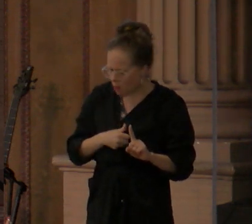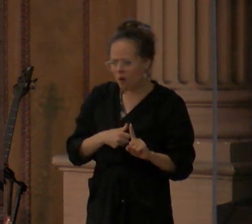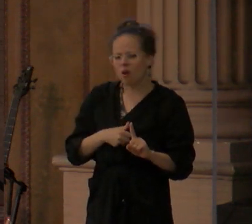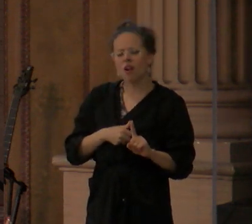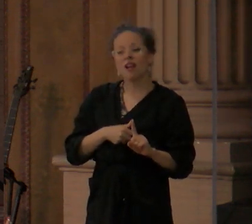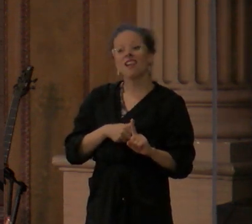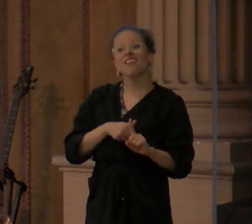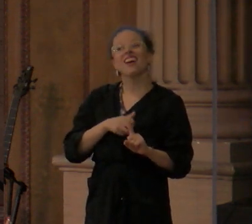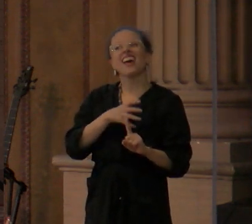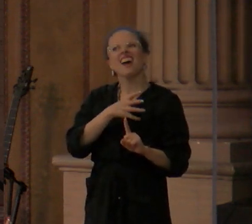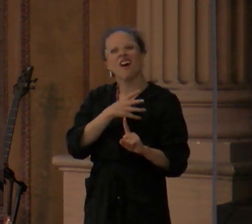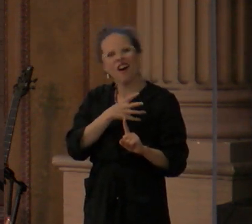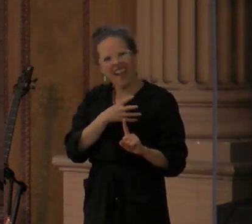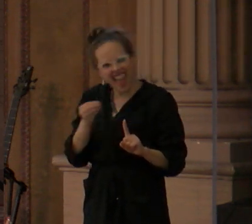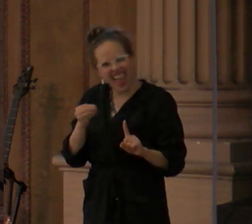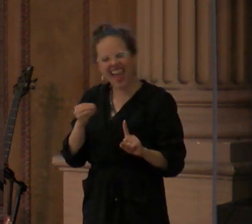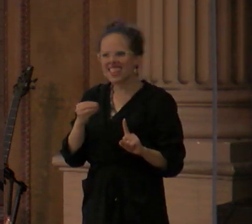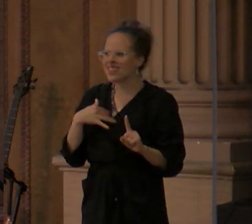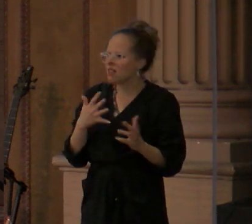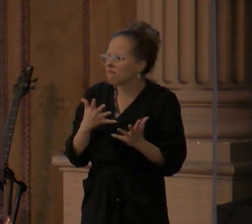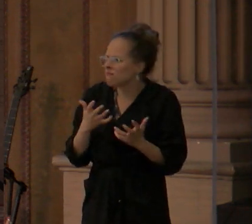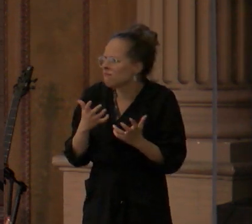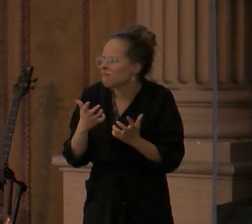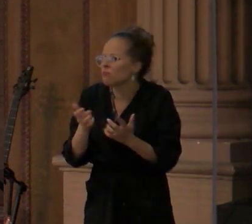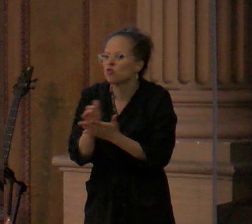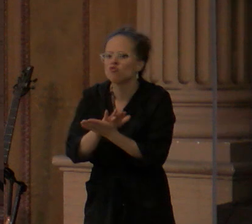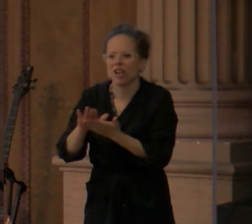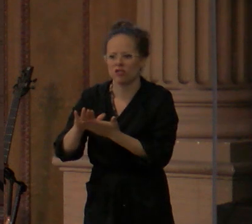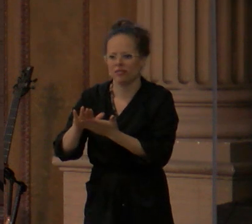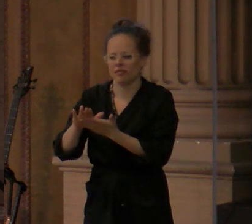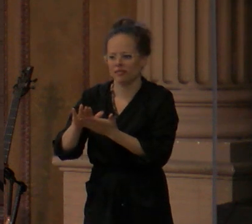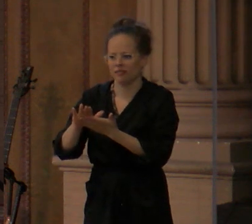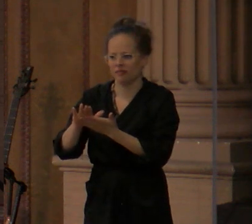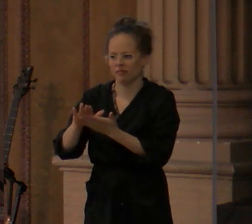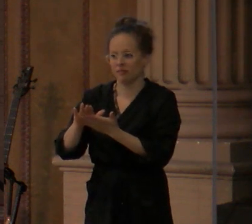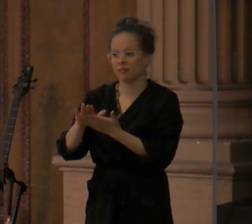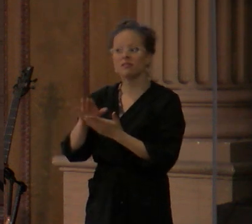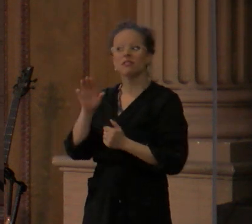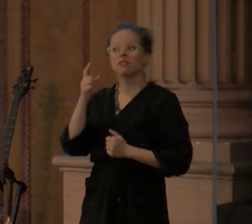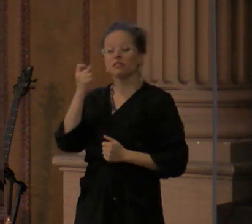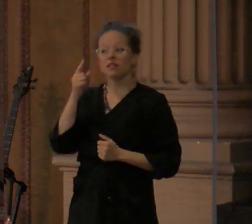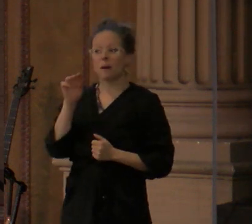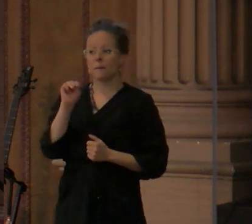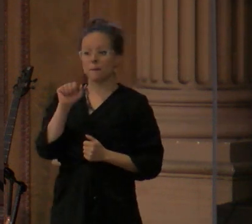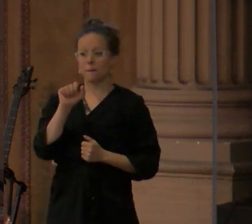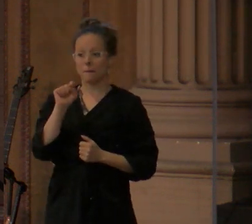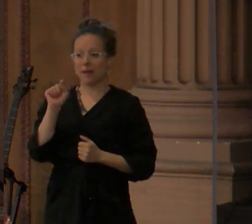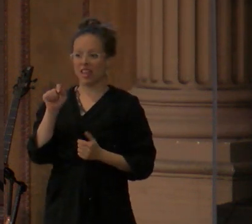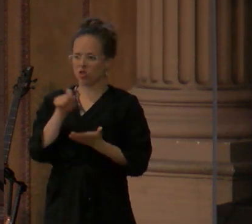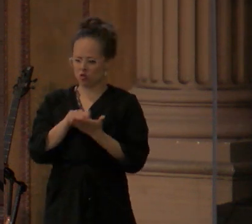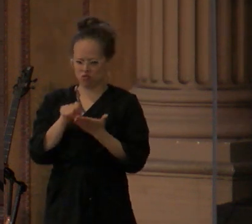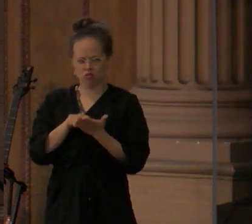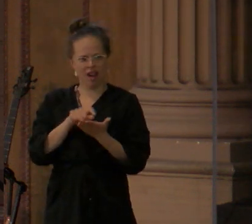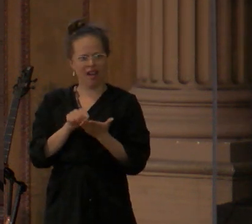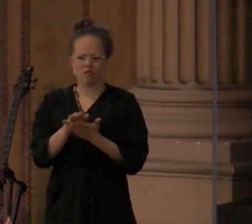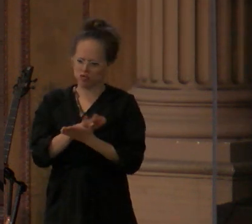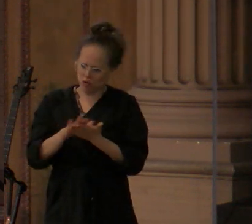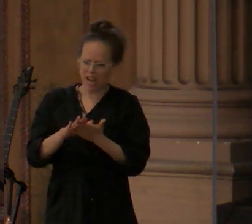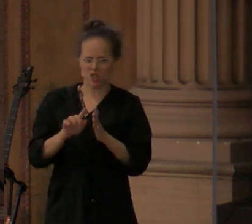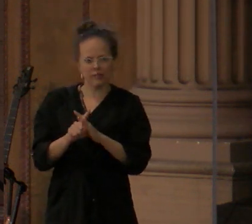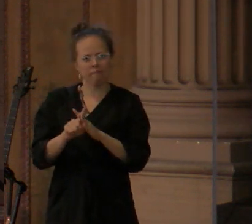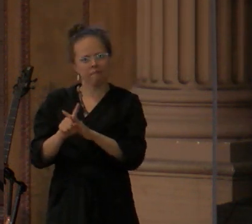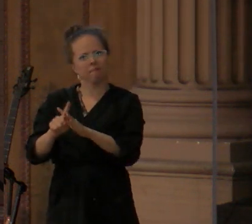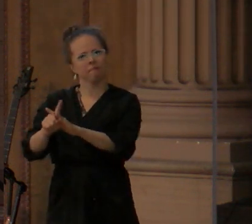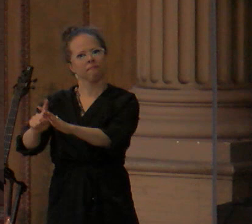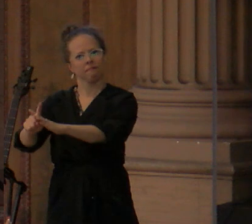hunger and thirst for righteousness. And throughout Matthew's writing, righteousness is a pattern of life that conforms with God's will or what we might